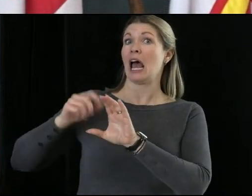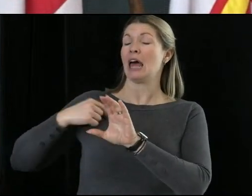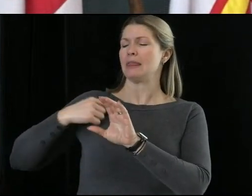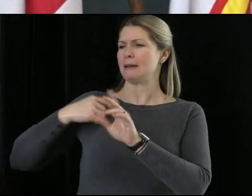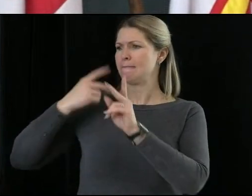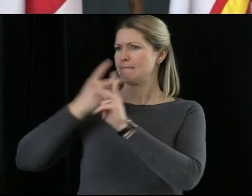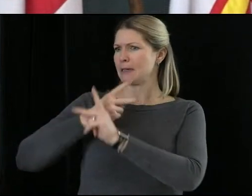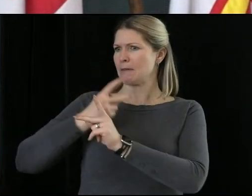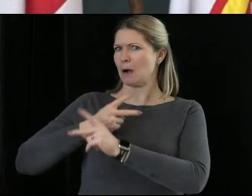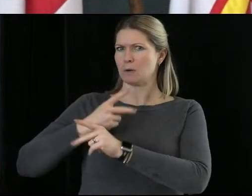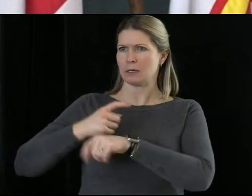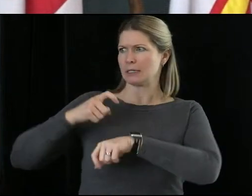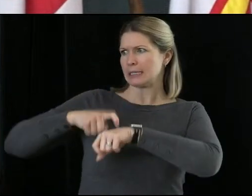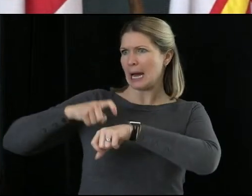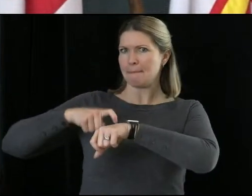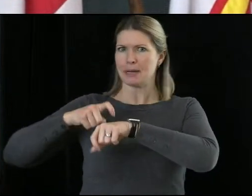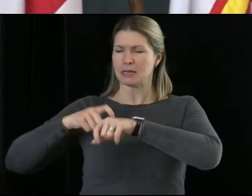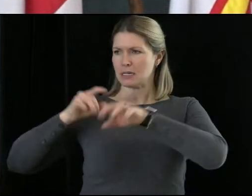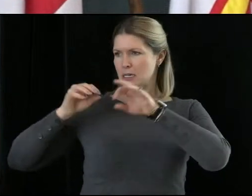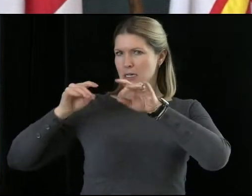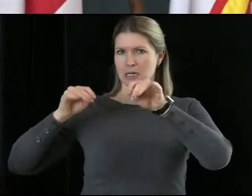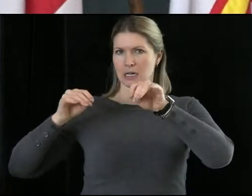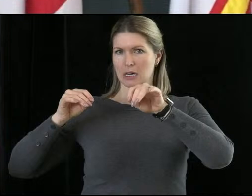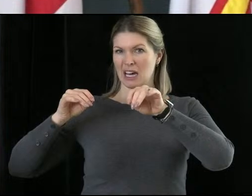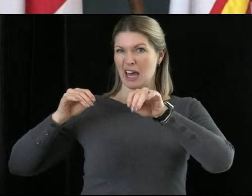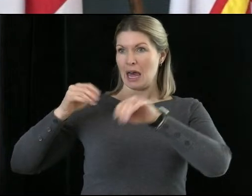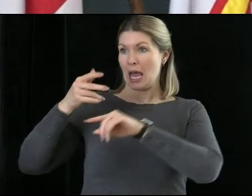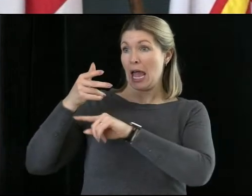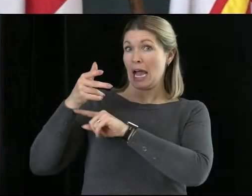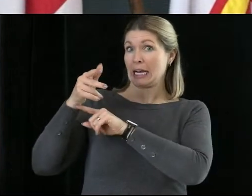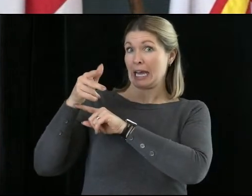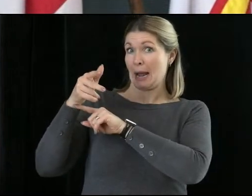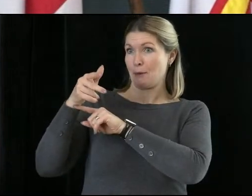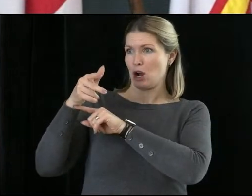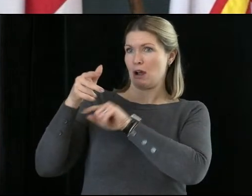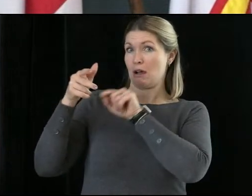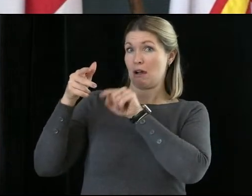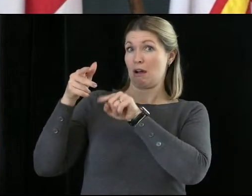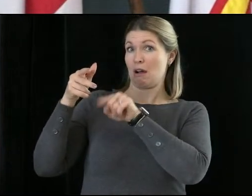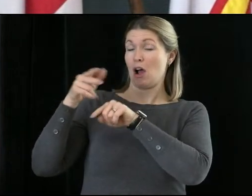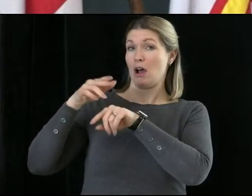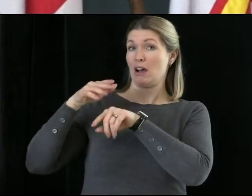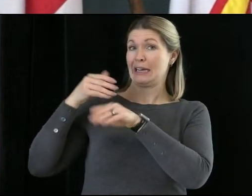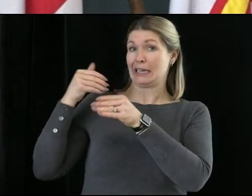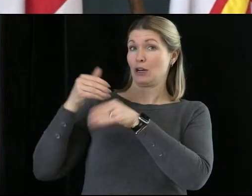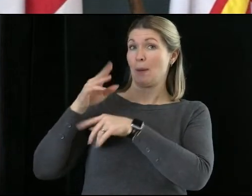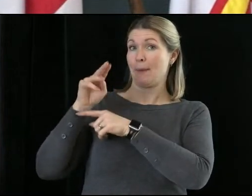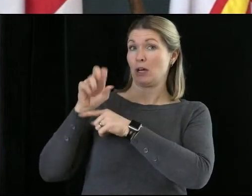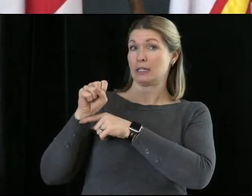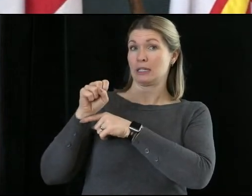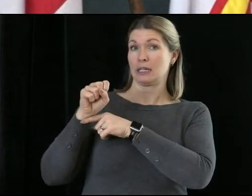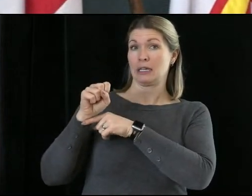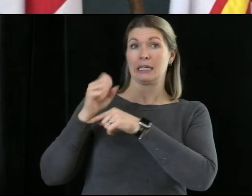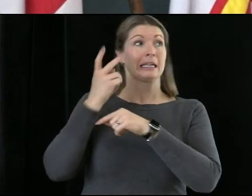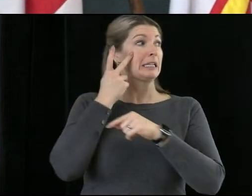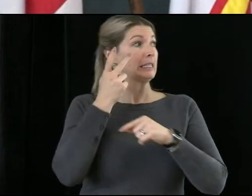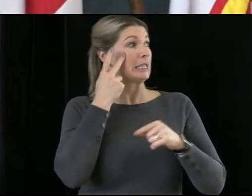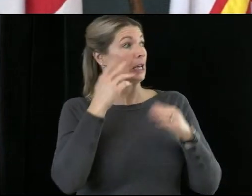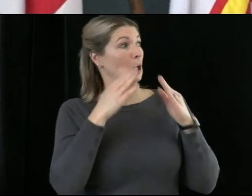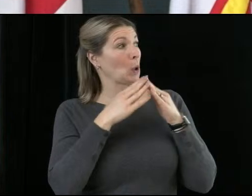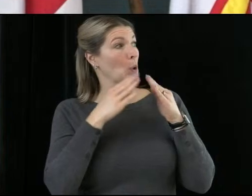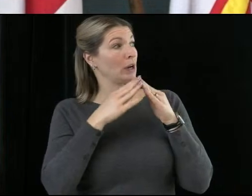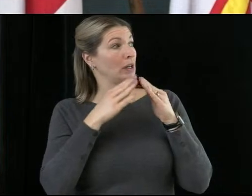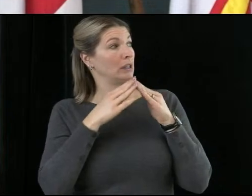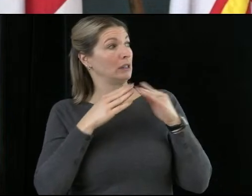route. And lo and behold, that camera footage captured, if you see in the upper corner, the